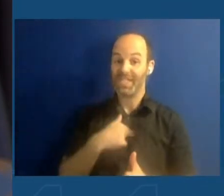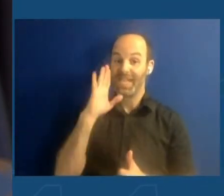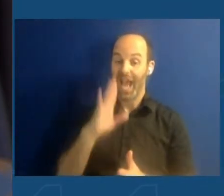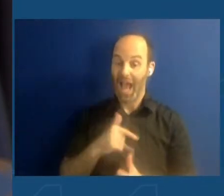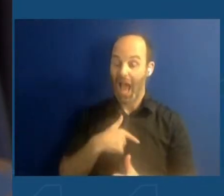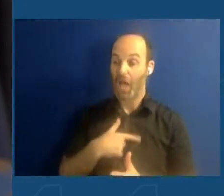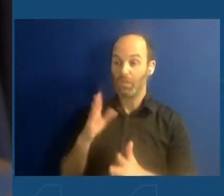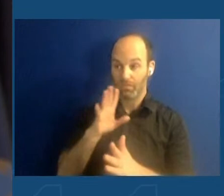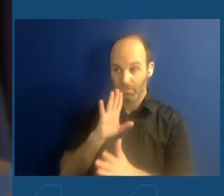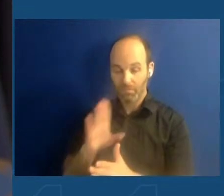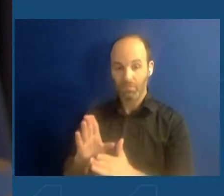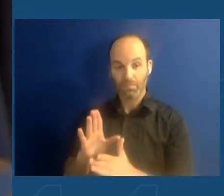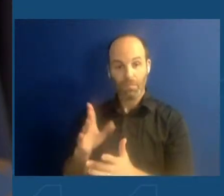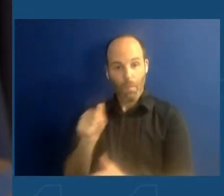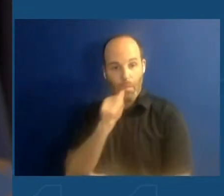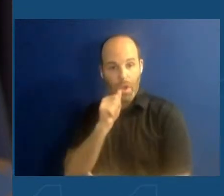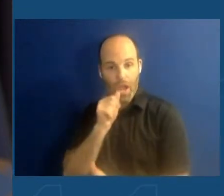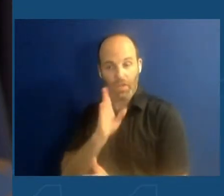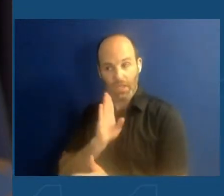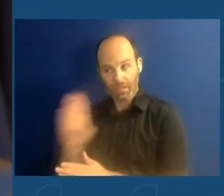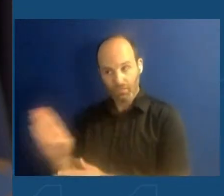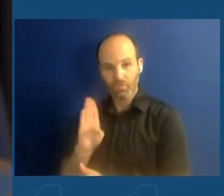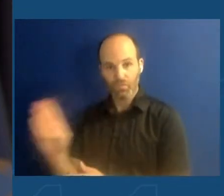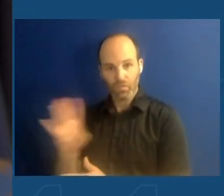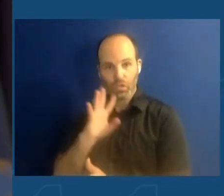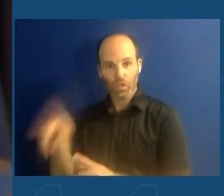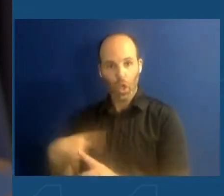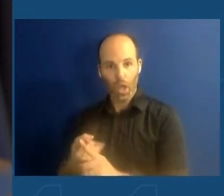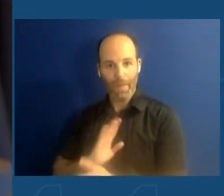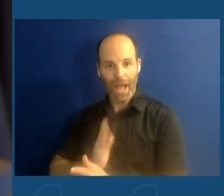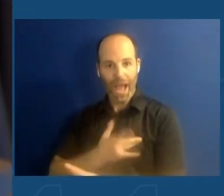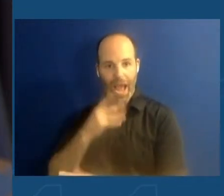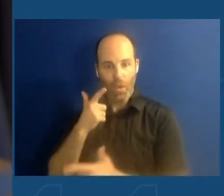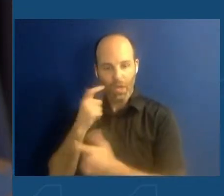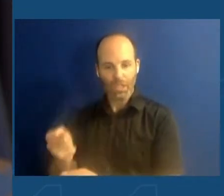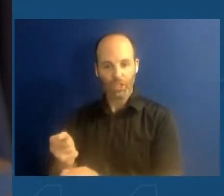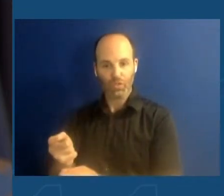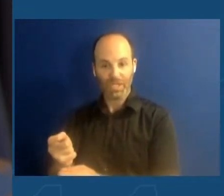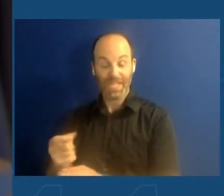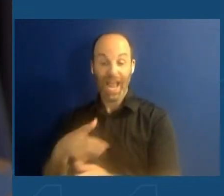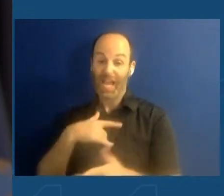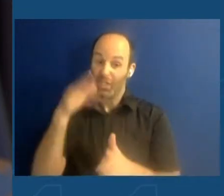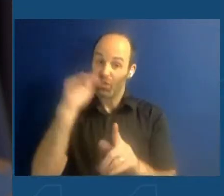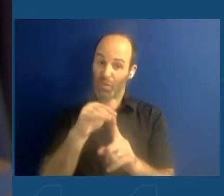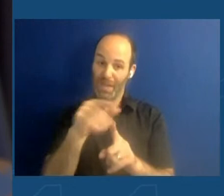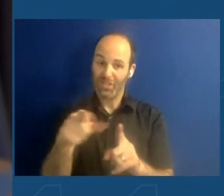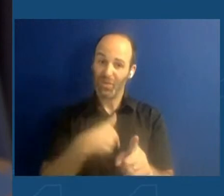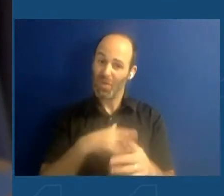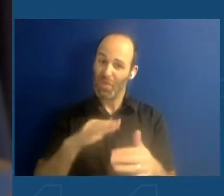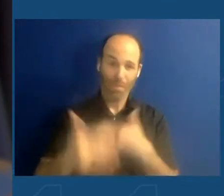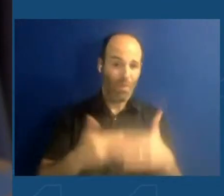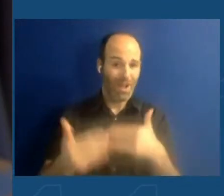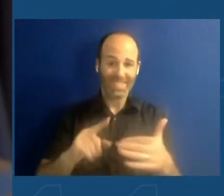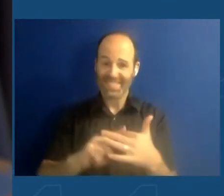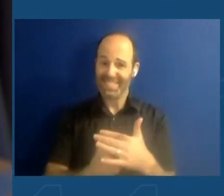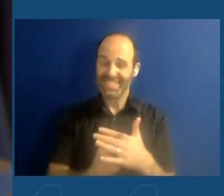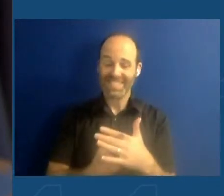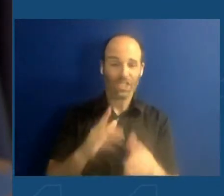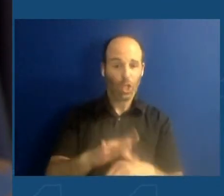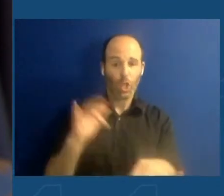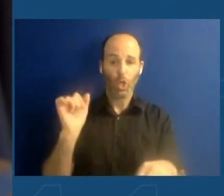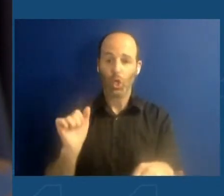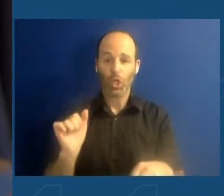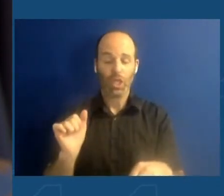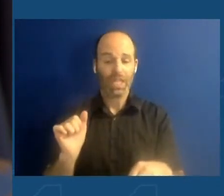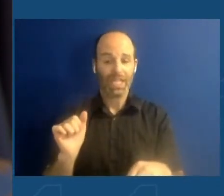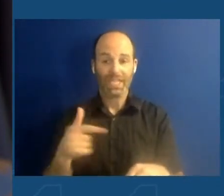talk about our interests, but also to remind everyone that the process is still fairly early. We just have the traffic mobility